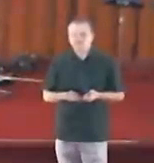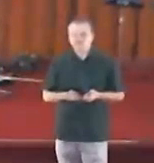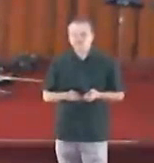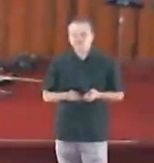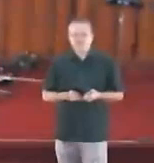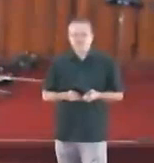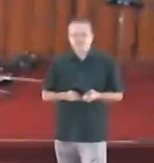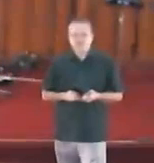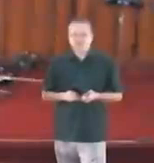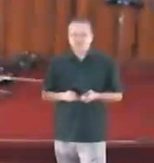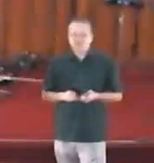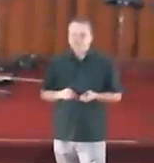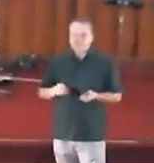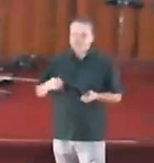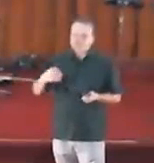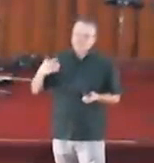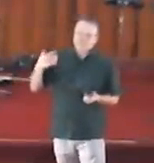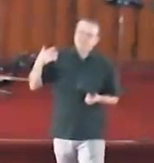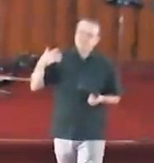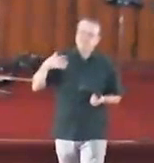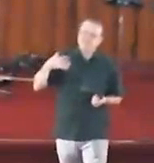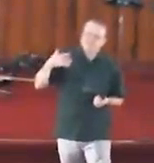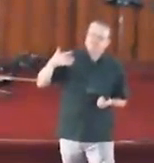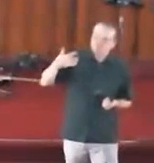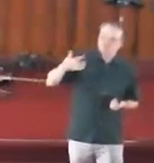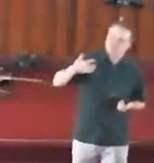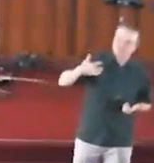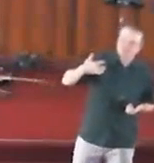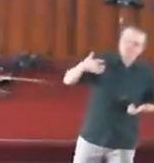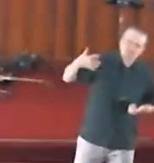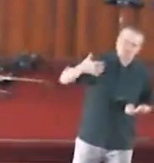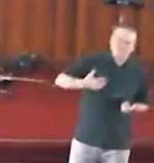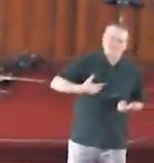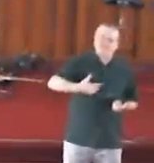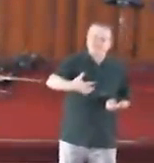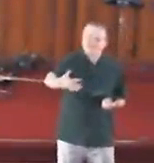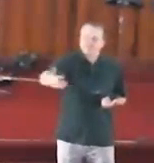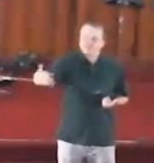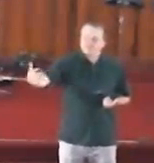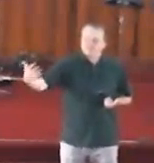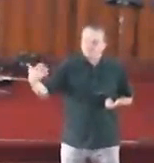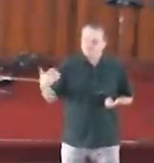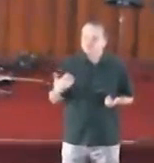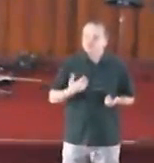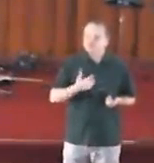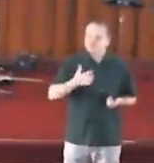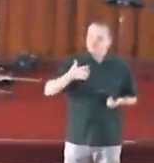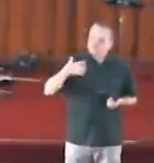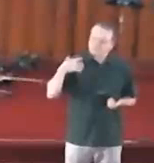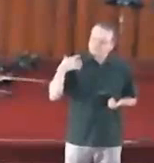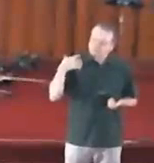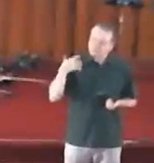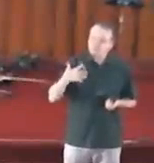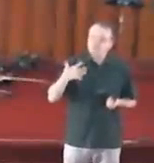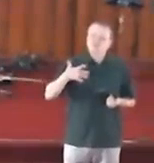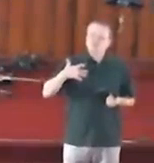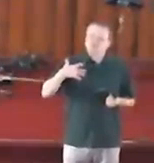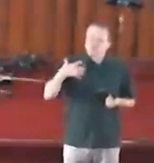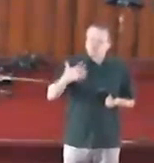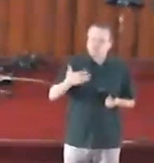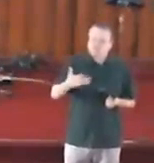Holy Spirit through us. Aquí en la iglesia tratamos de crear un ambiente seguro para que